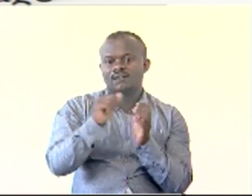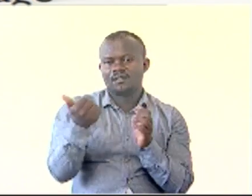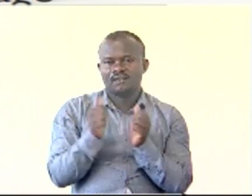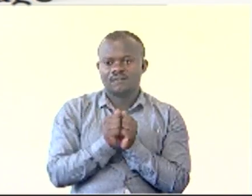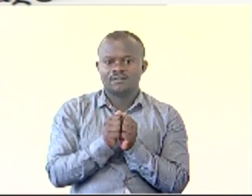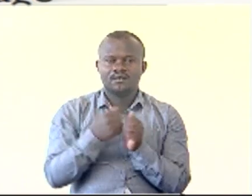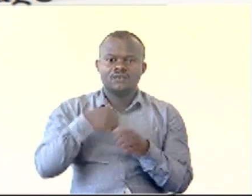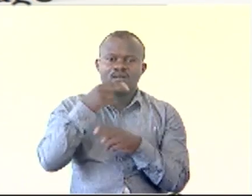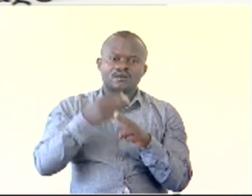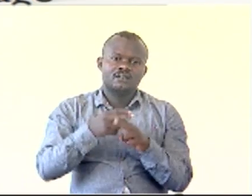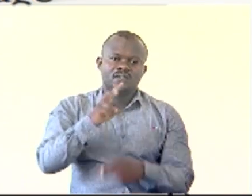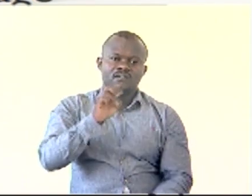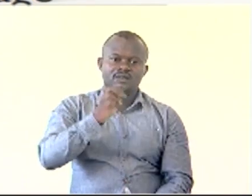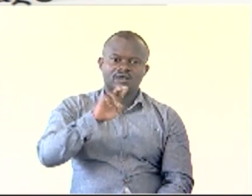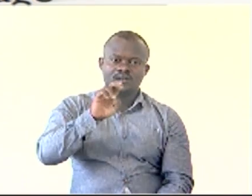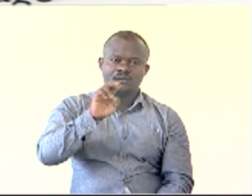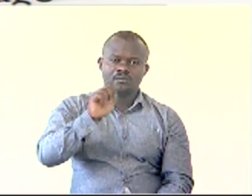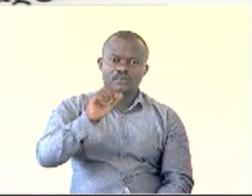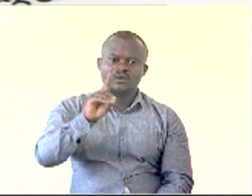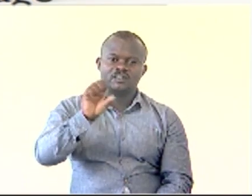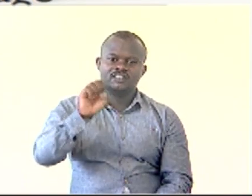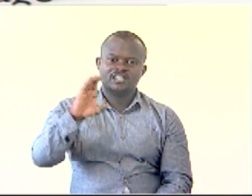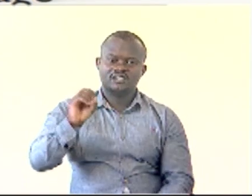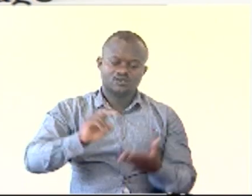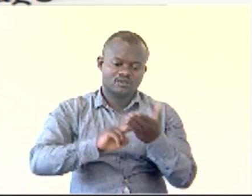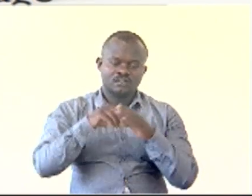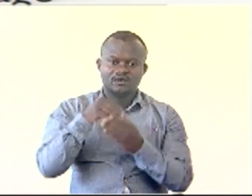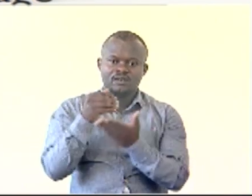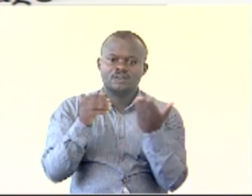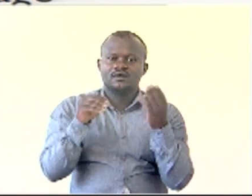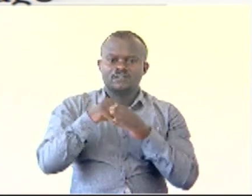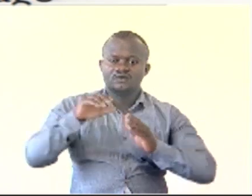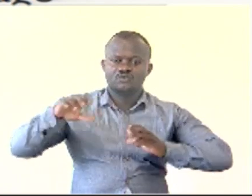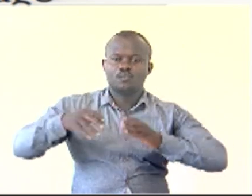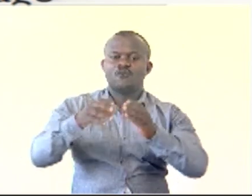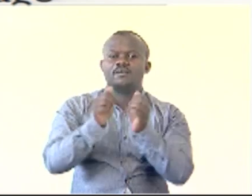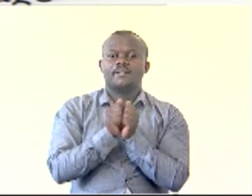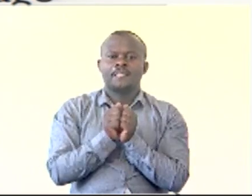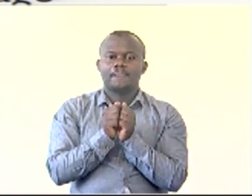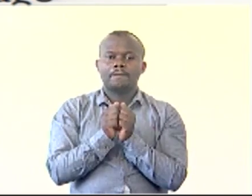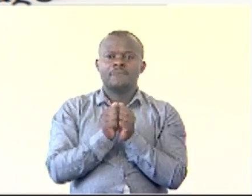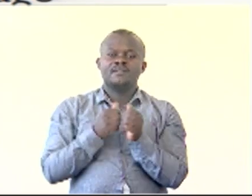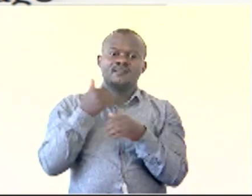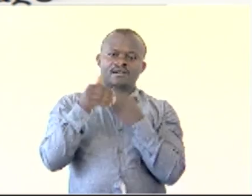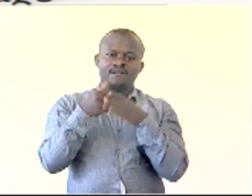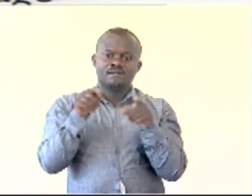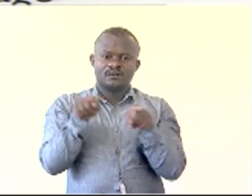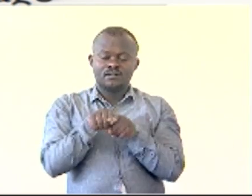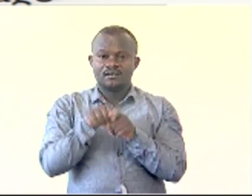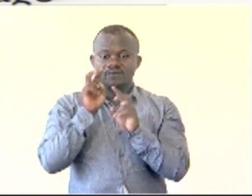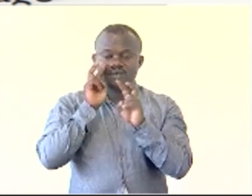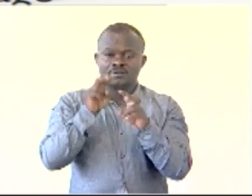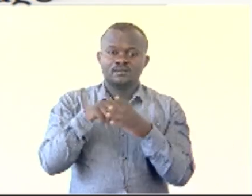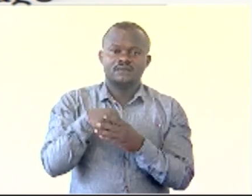We have what we call vertebral discs, which reduces friction during movement. They are also found in